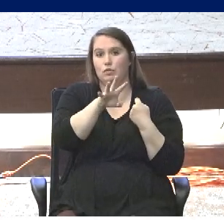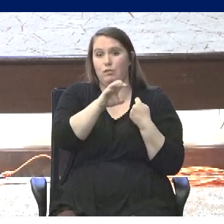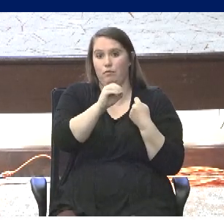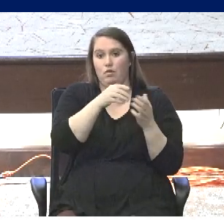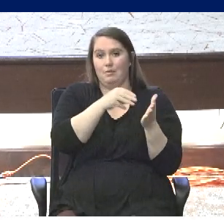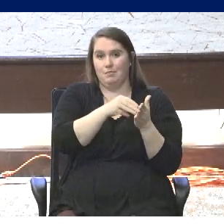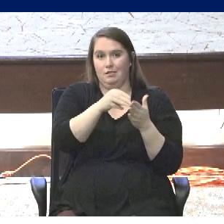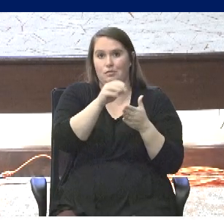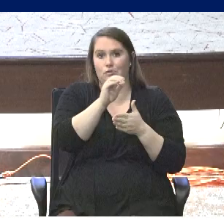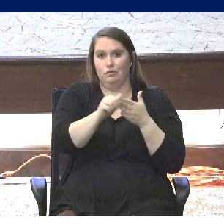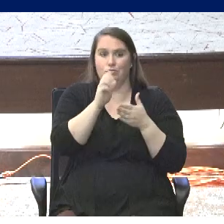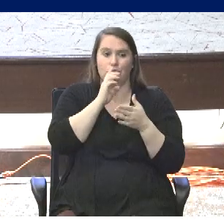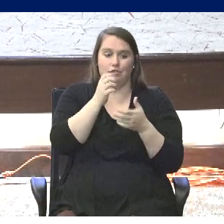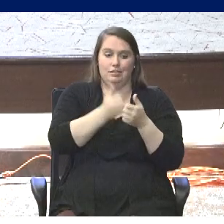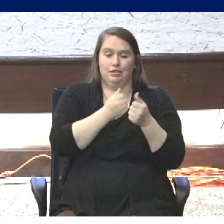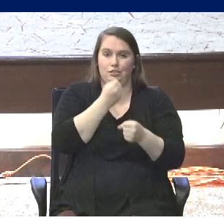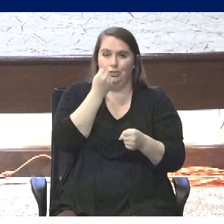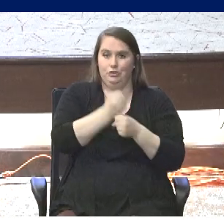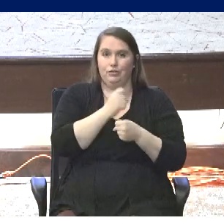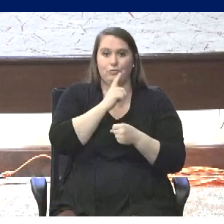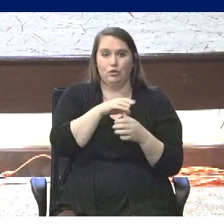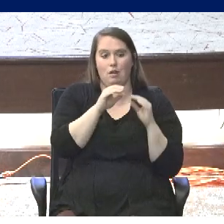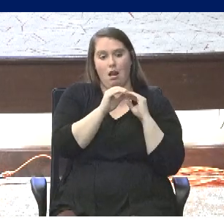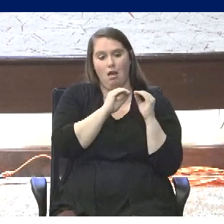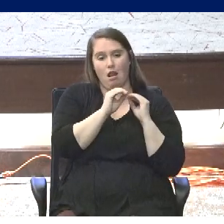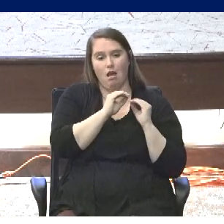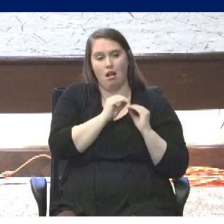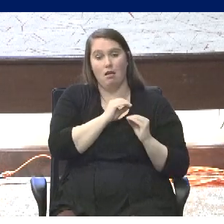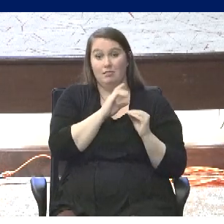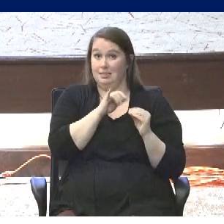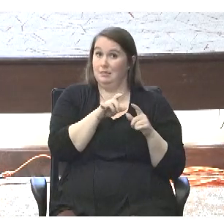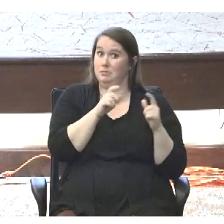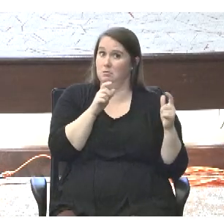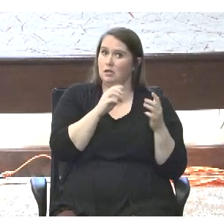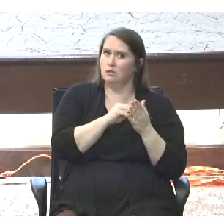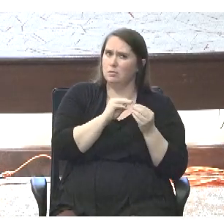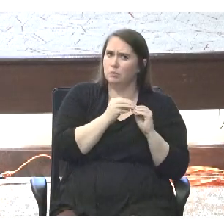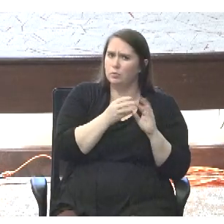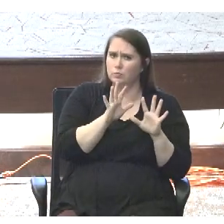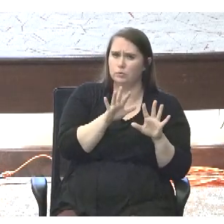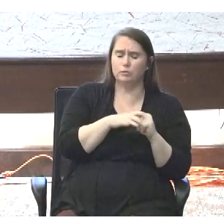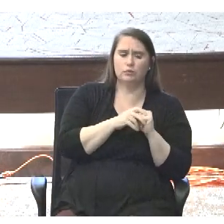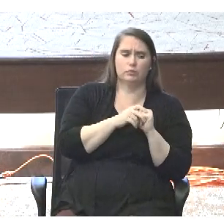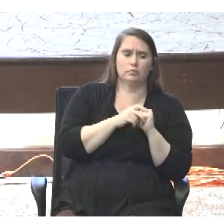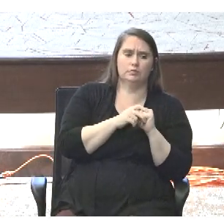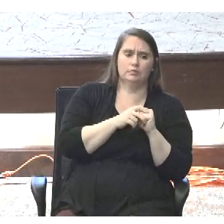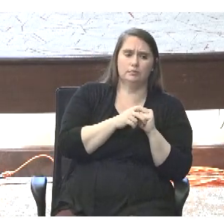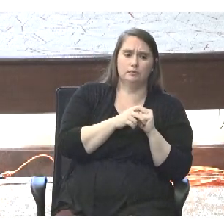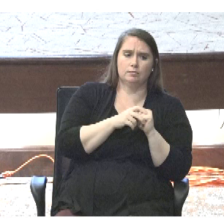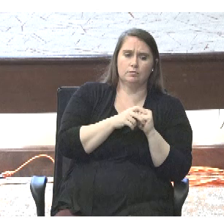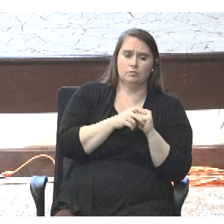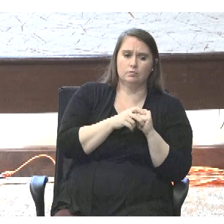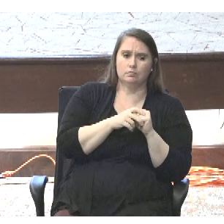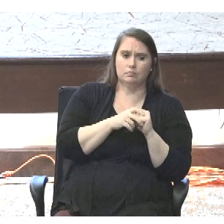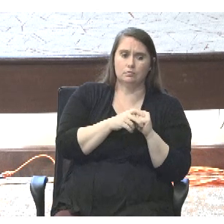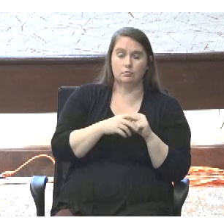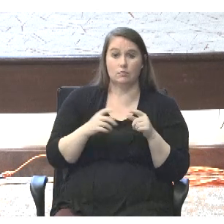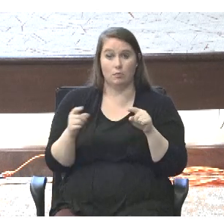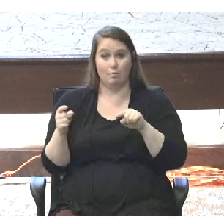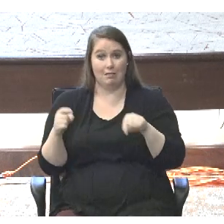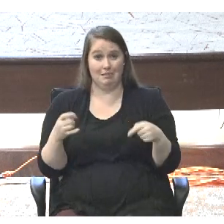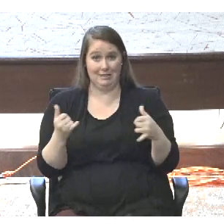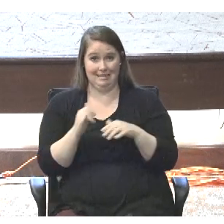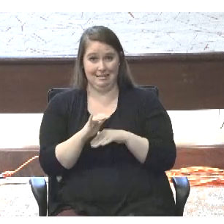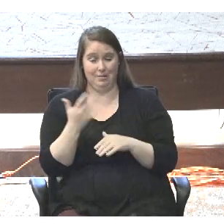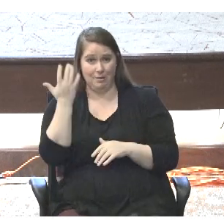million per year on reconstruction. That's a big number. And so we're coming here this evening